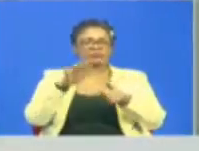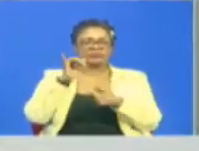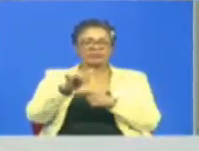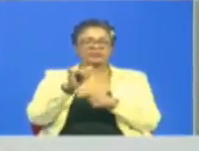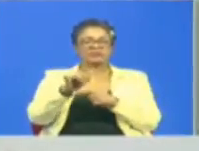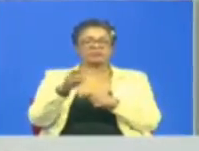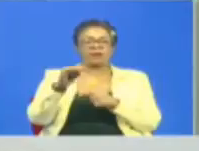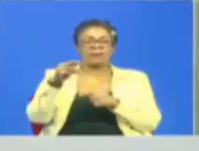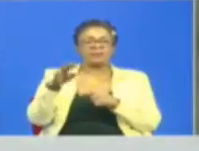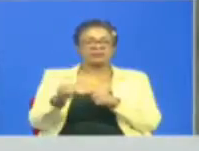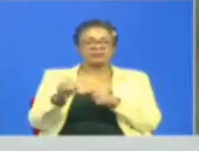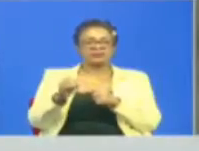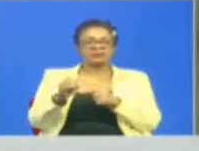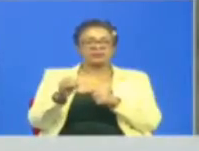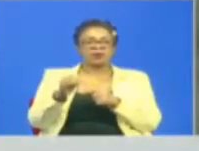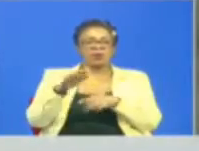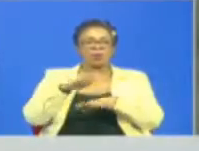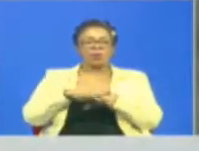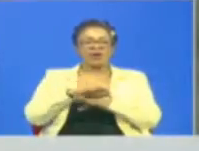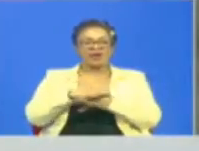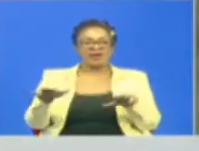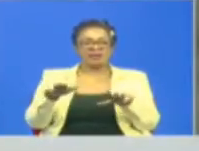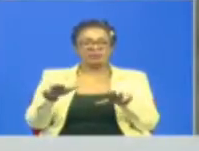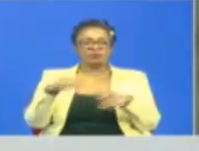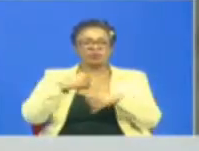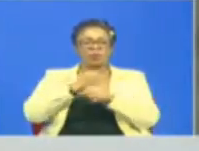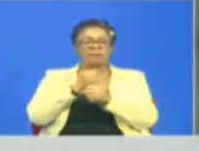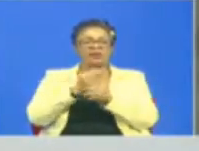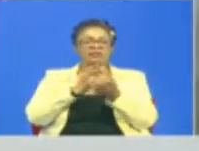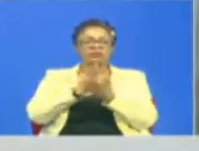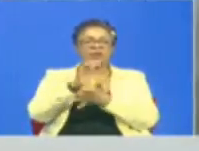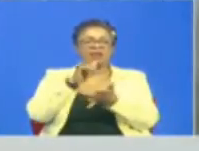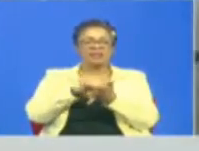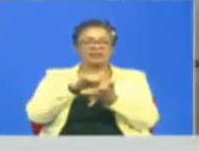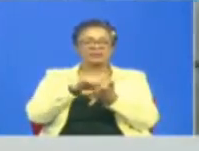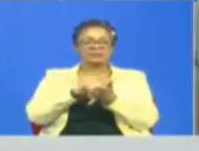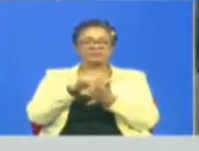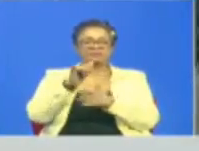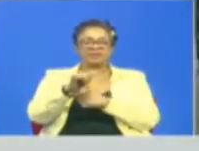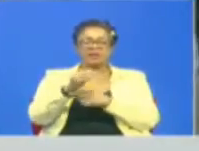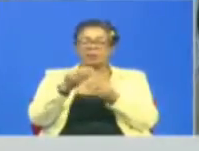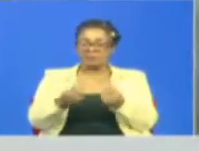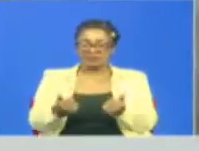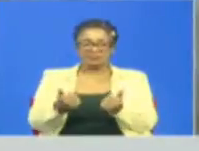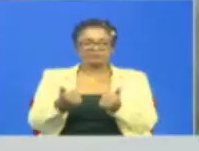by marked spots on the ground to ensure social distancing was adhered to.